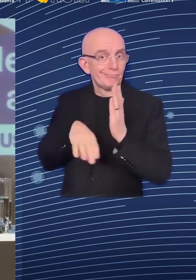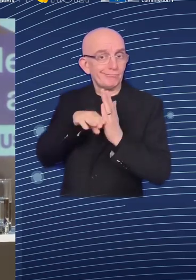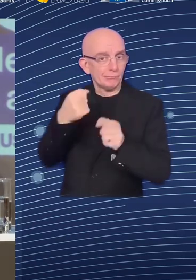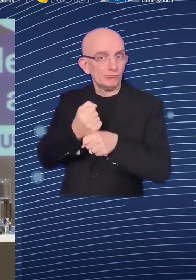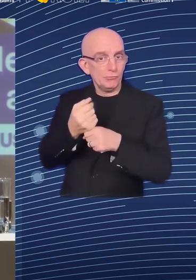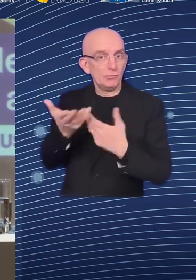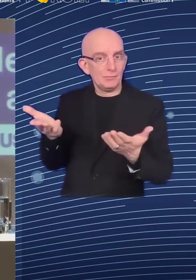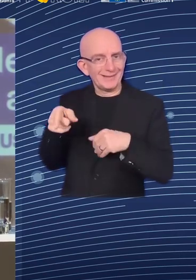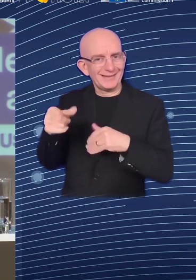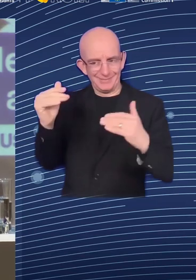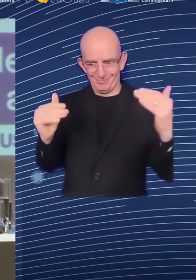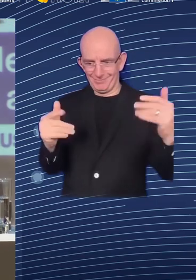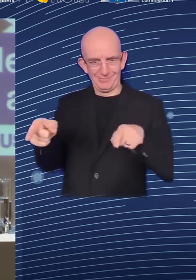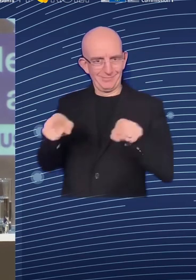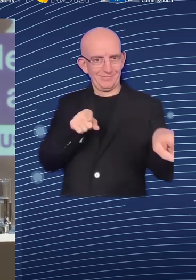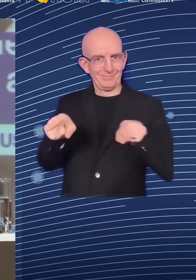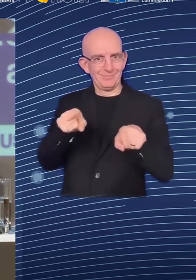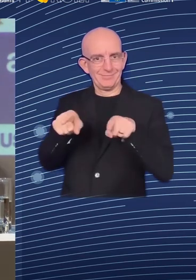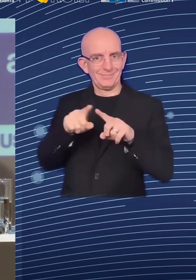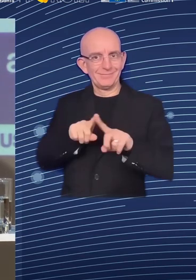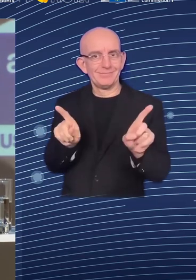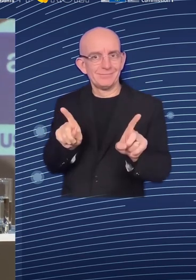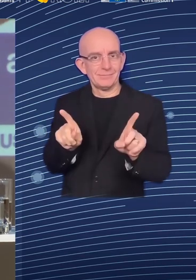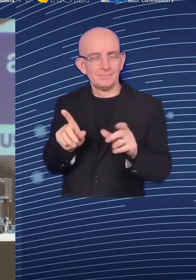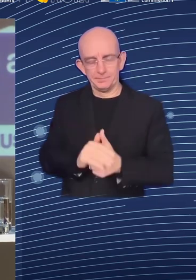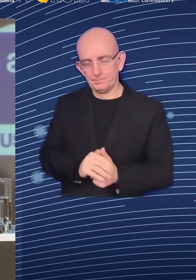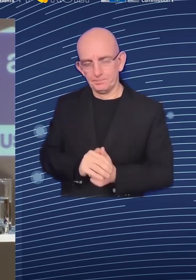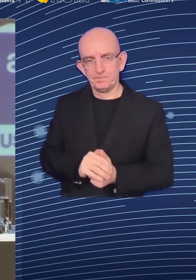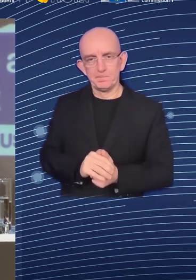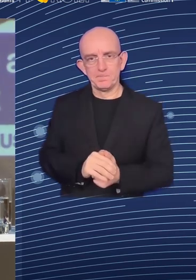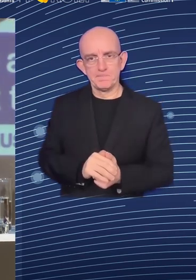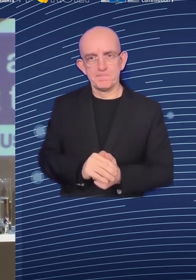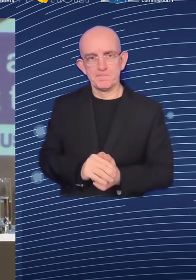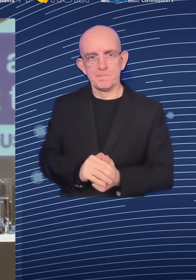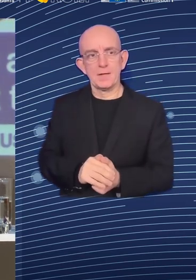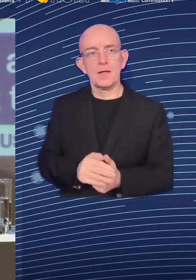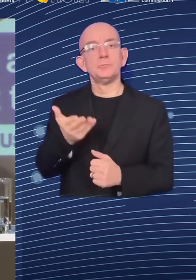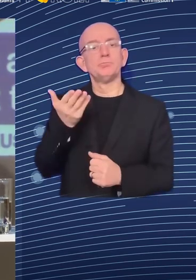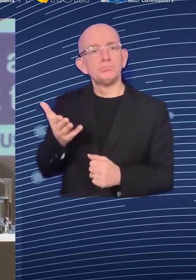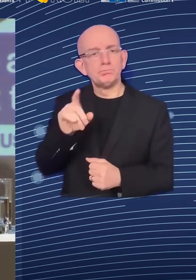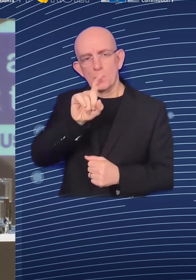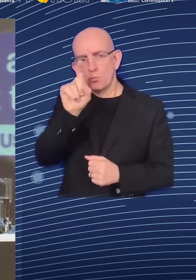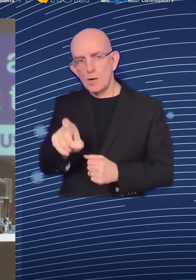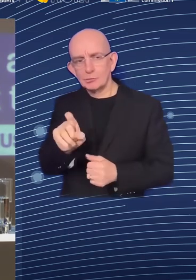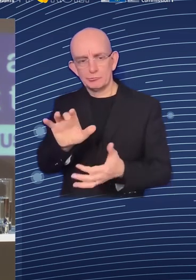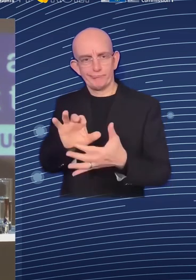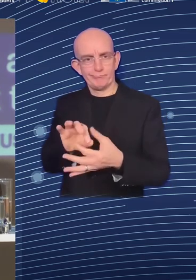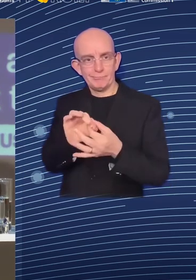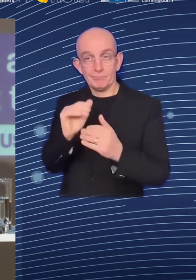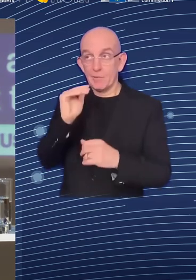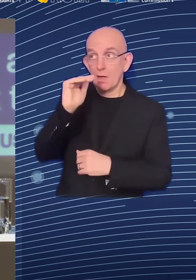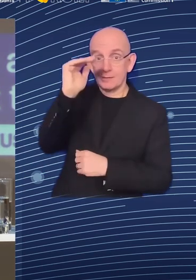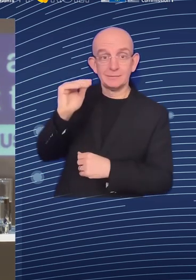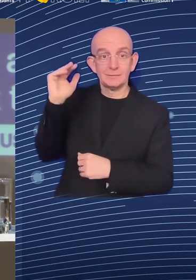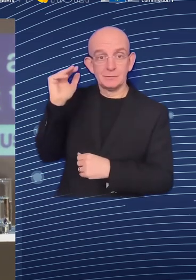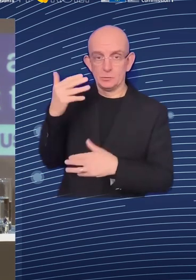The question about the adults for us is maybe the most difficult because we have